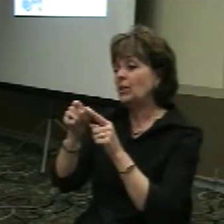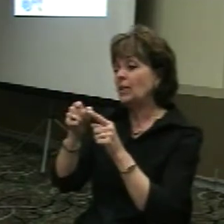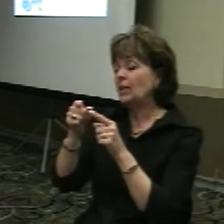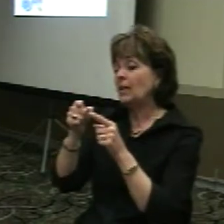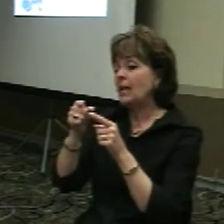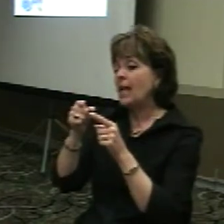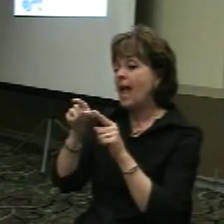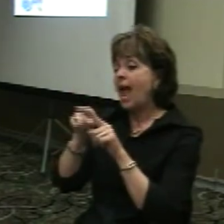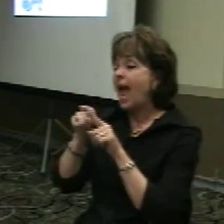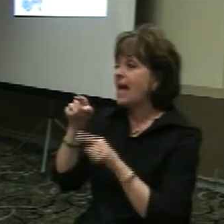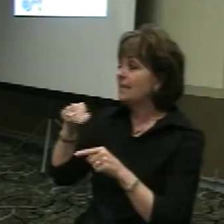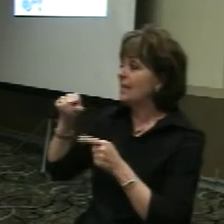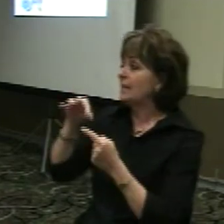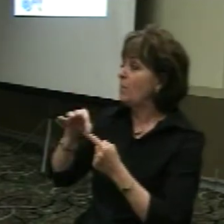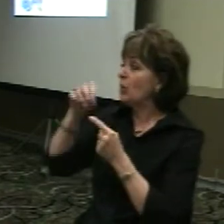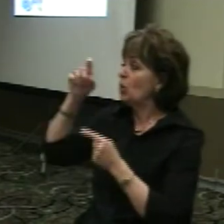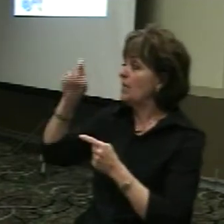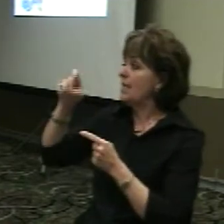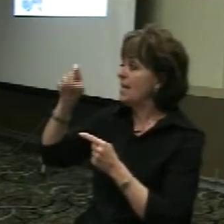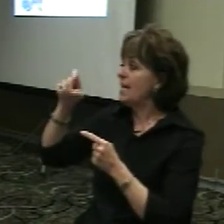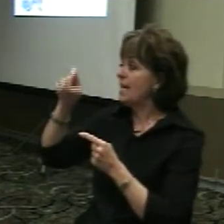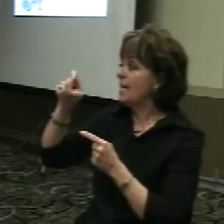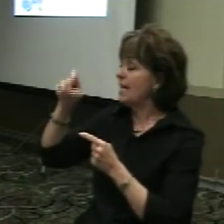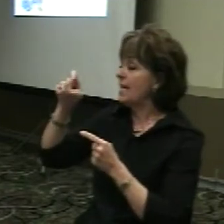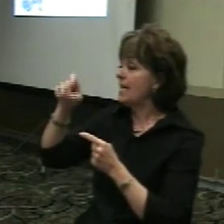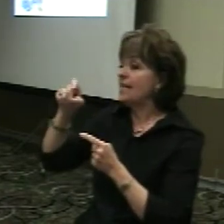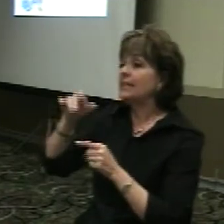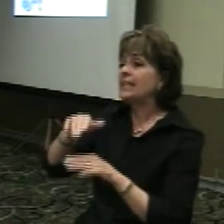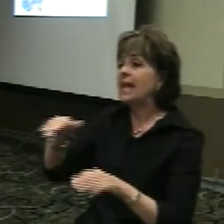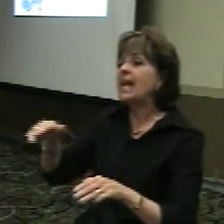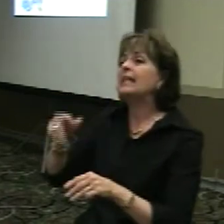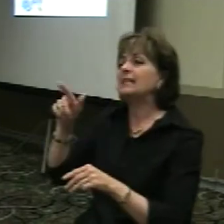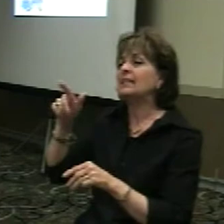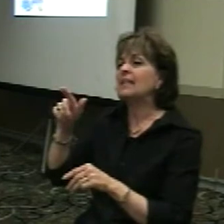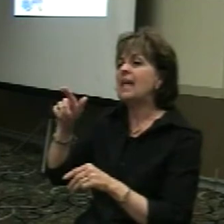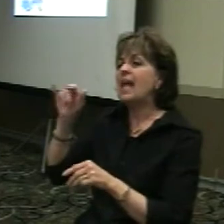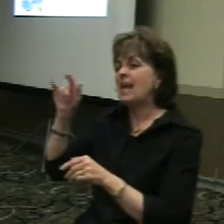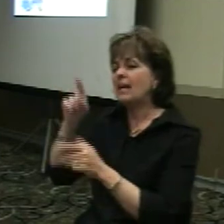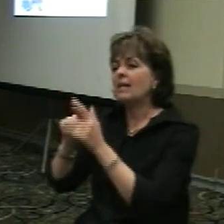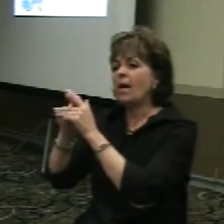the special needs kids are becoming the nail that pops up for all the AYP stuff.